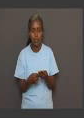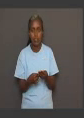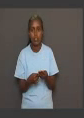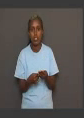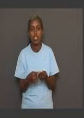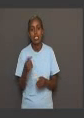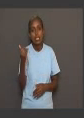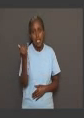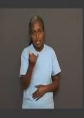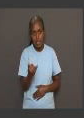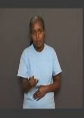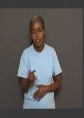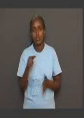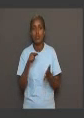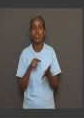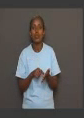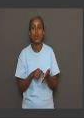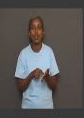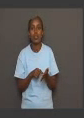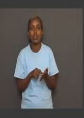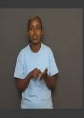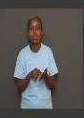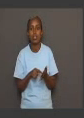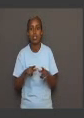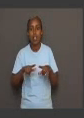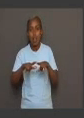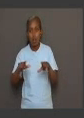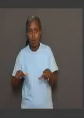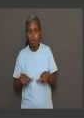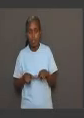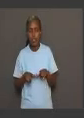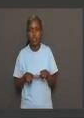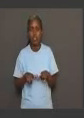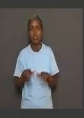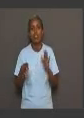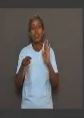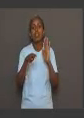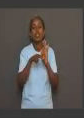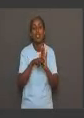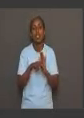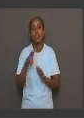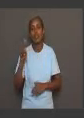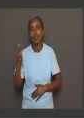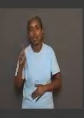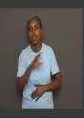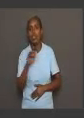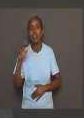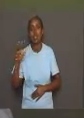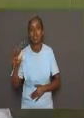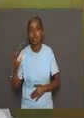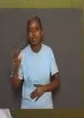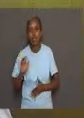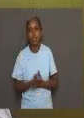the image of the point is located at negative 1 and 3.